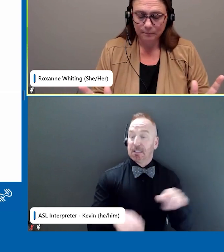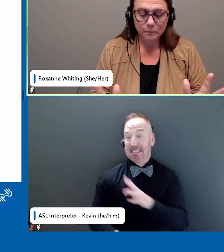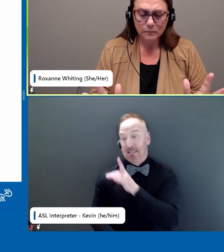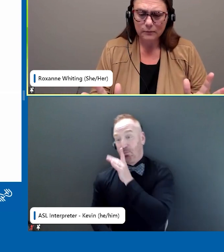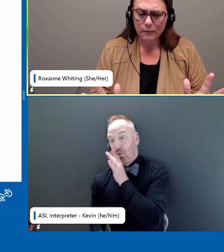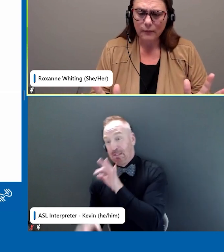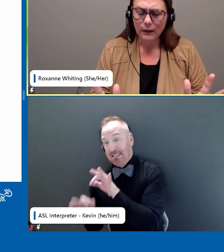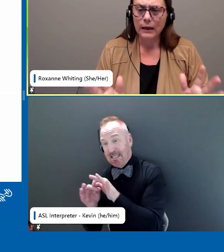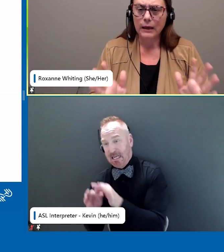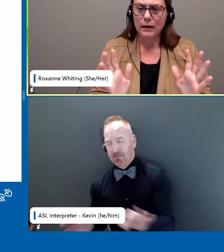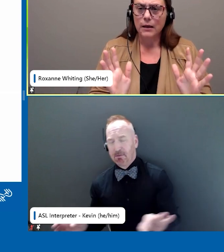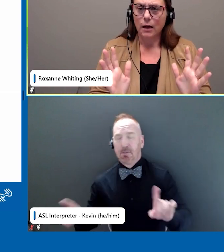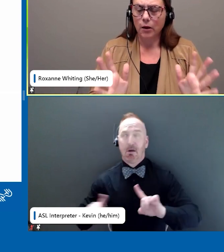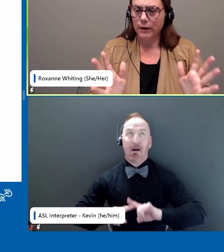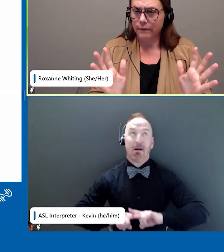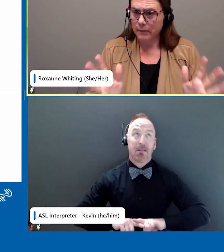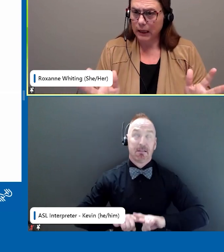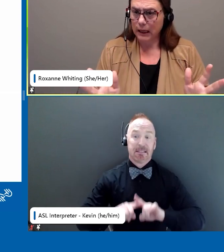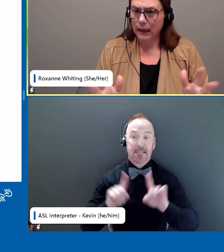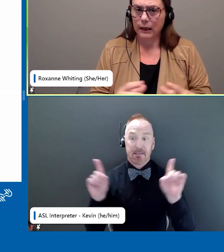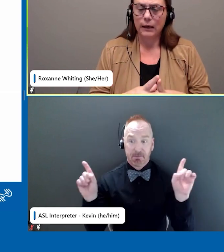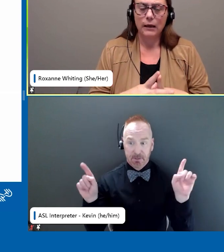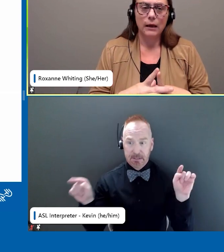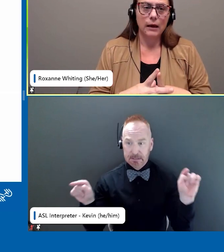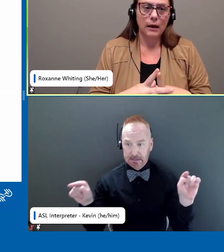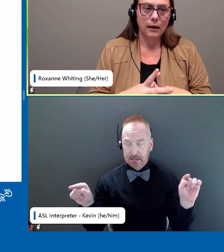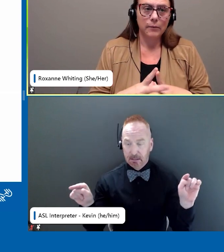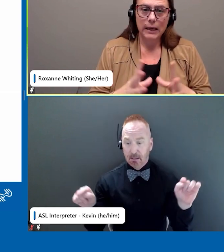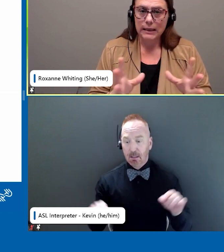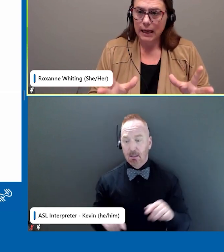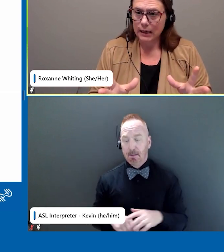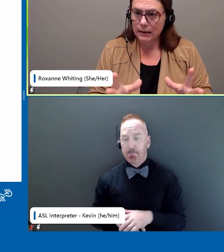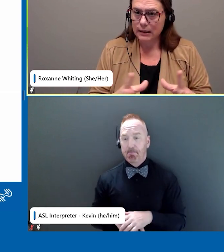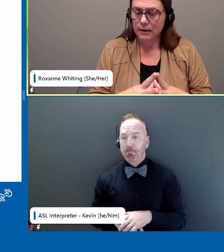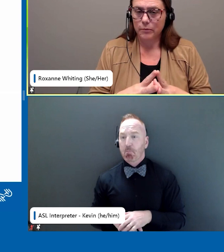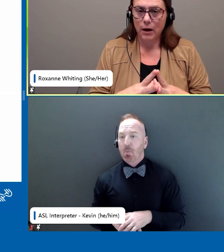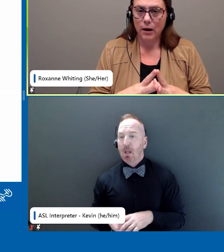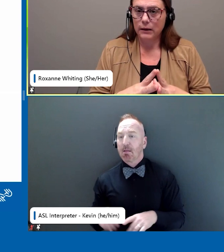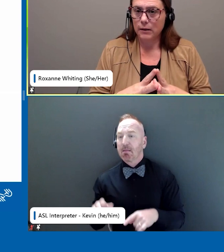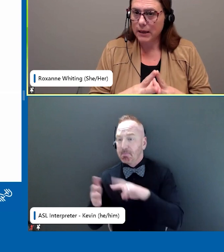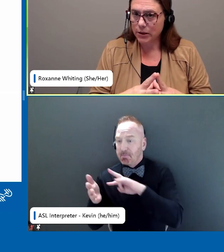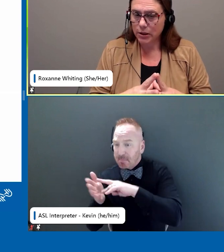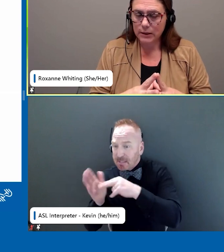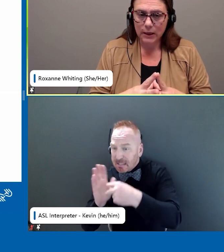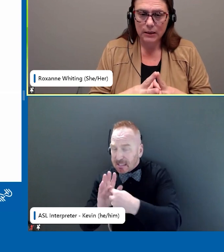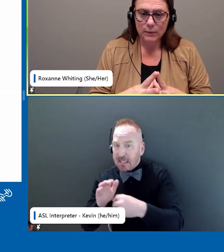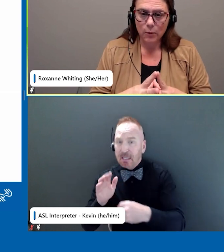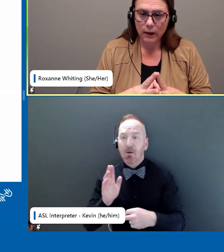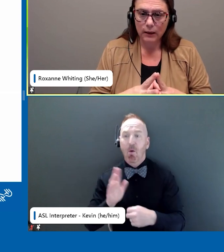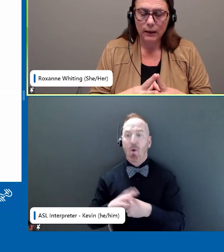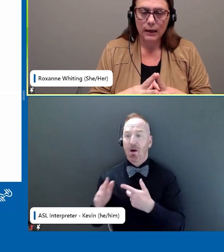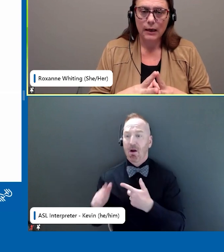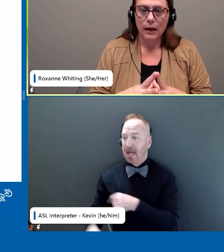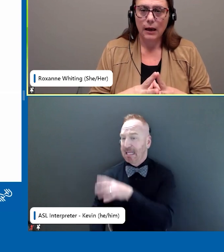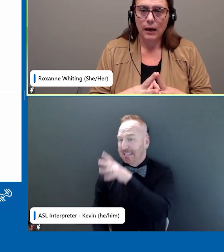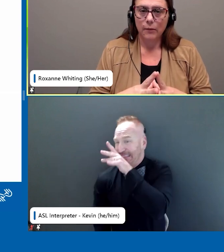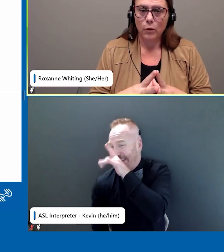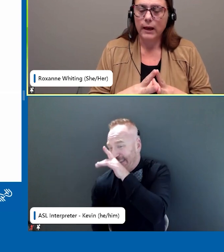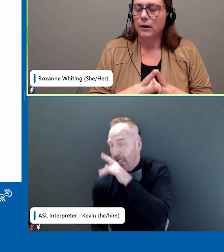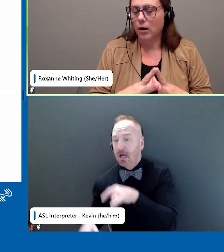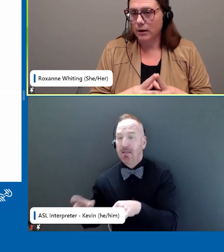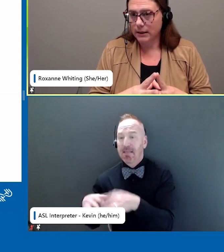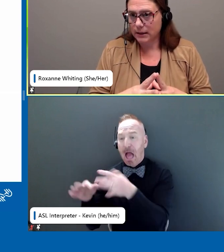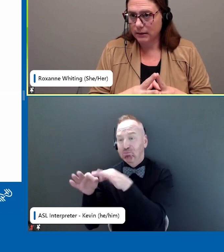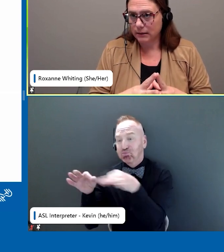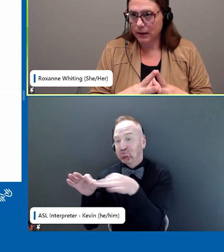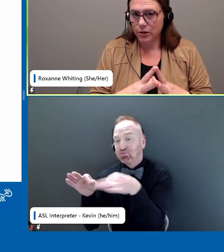different, a lot of the meaning, intent behind the messages being spoken will